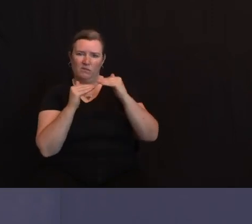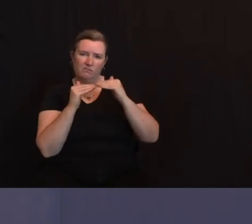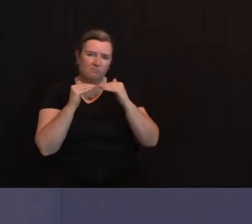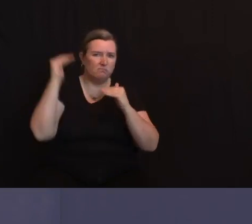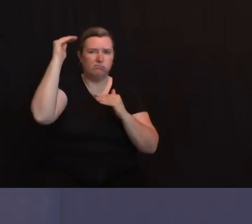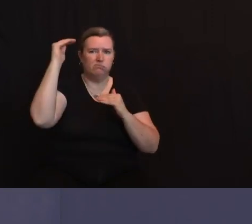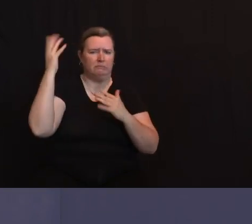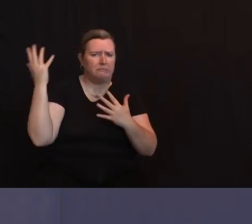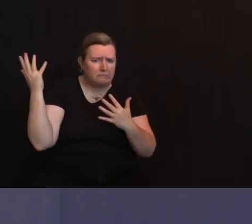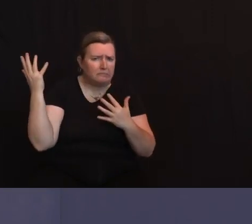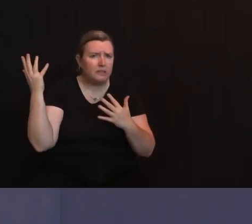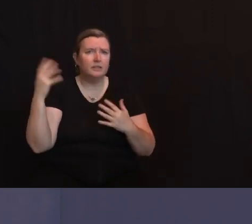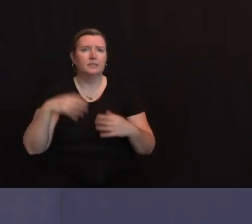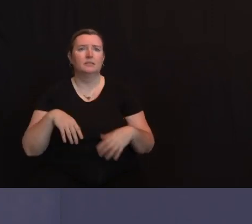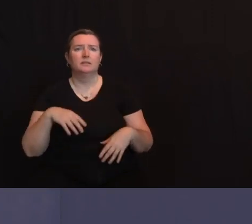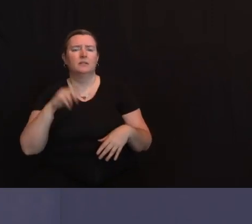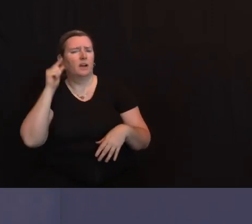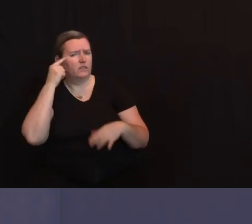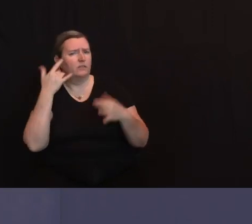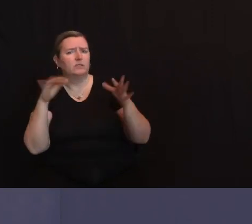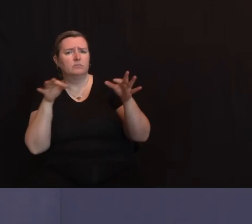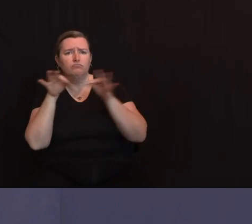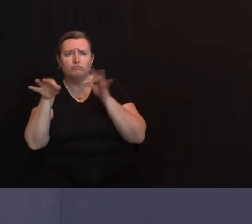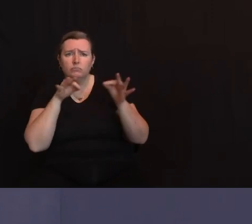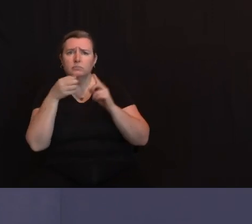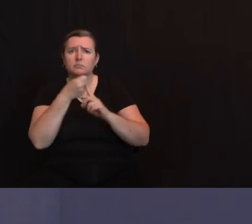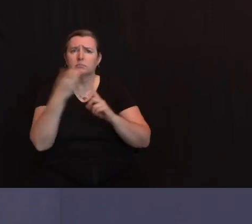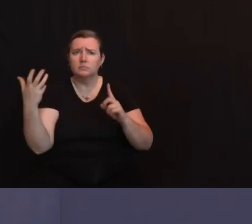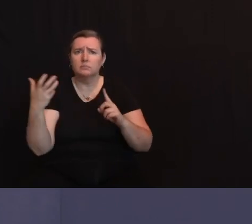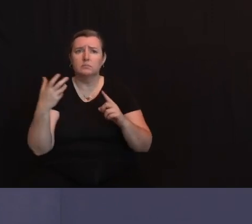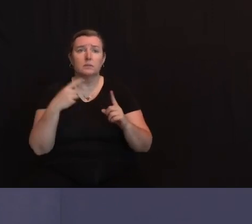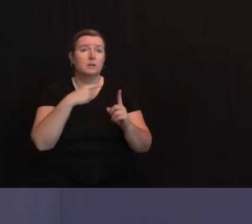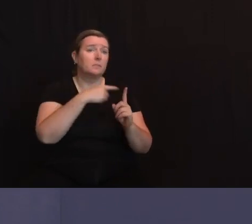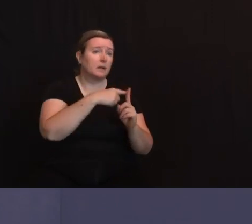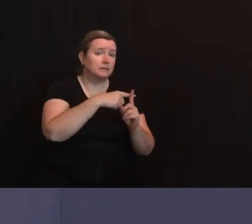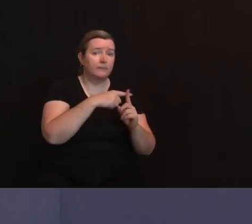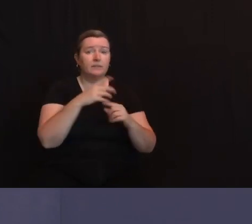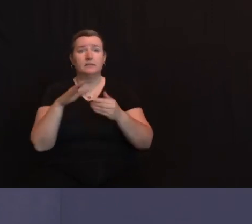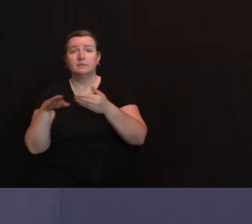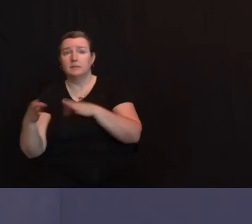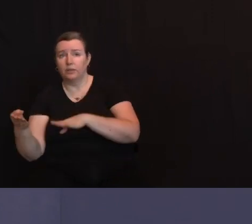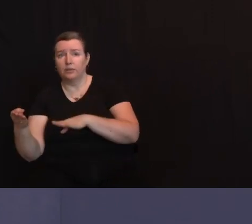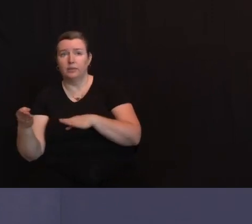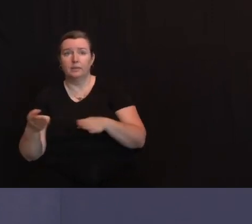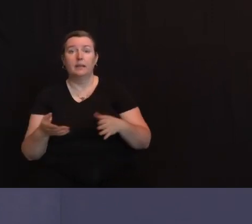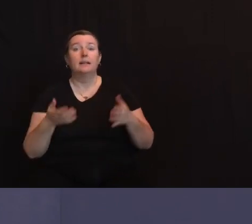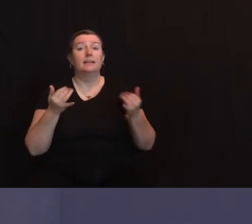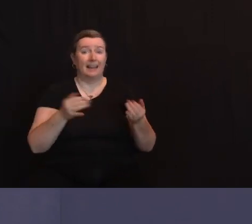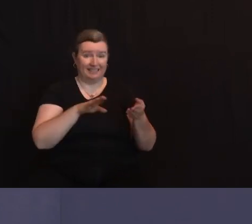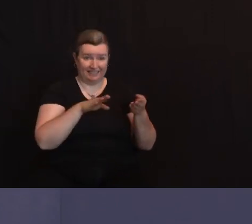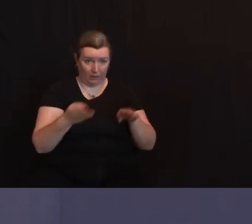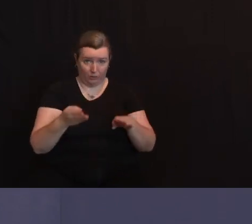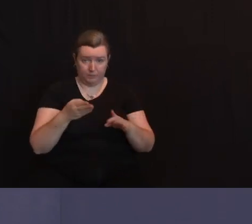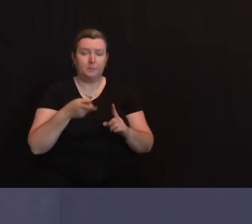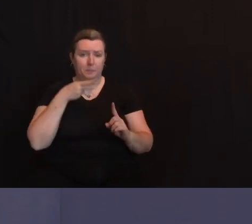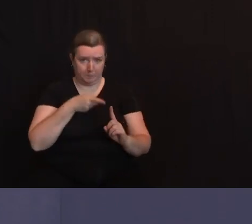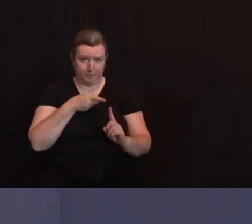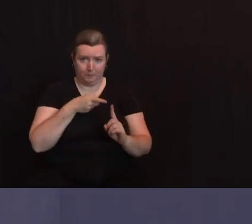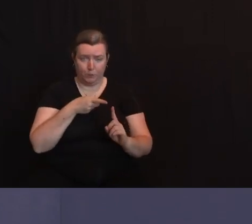The governor reviewed the new cases and deaths reported. In terms of deaths, the breakdown overall is